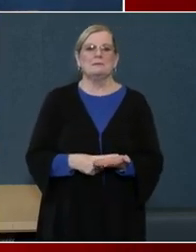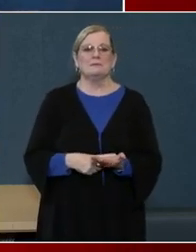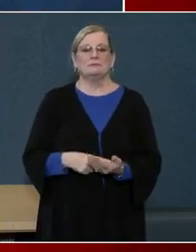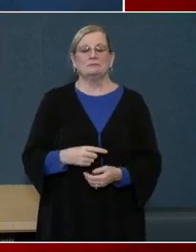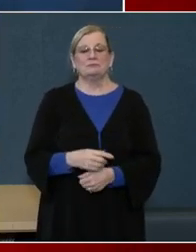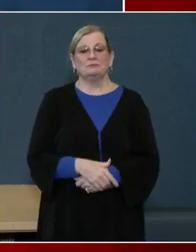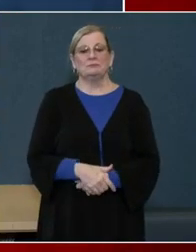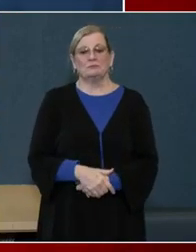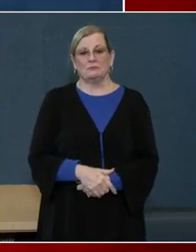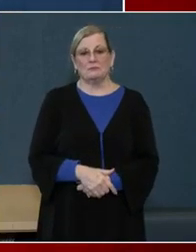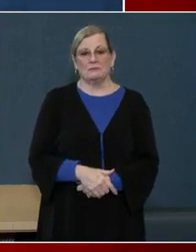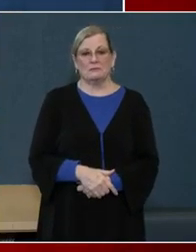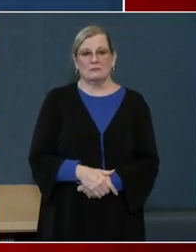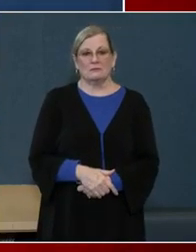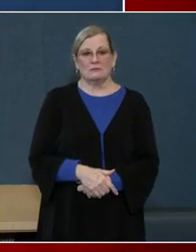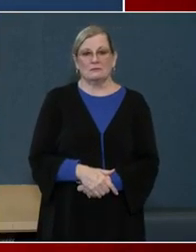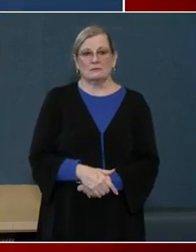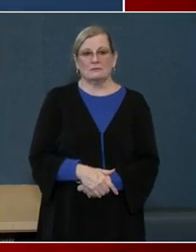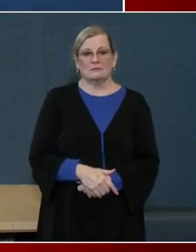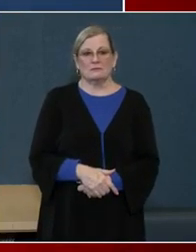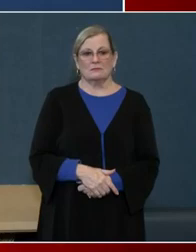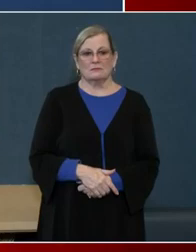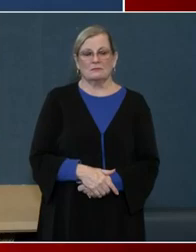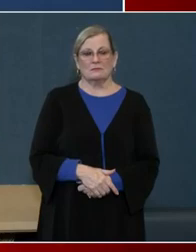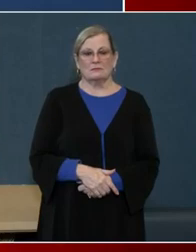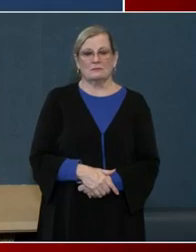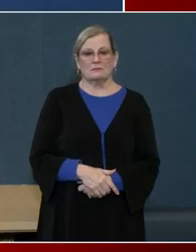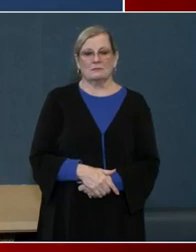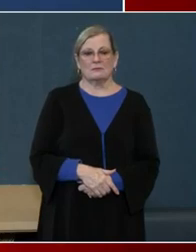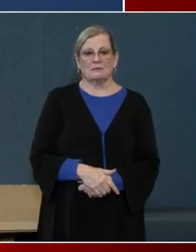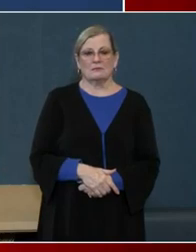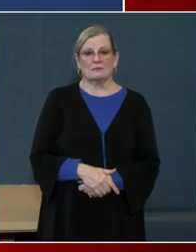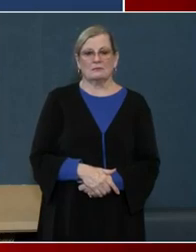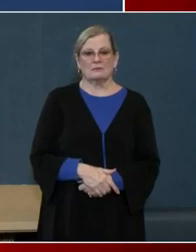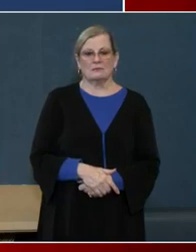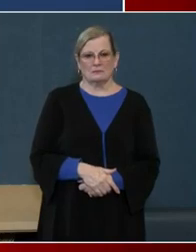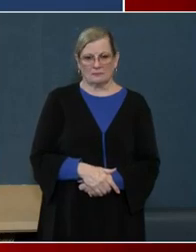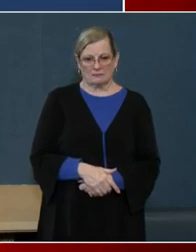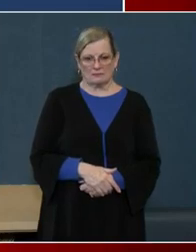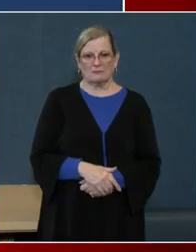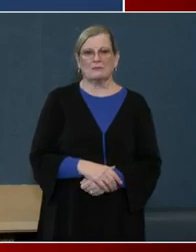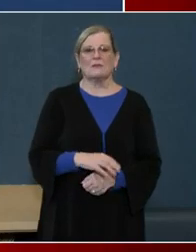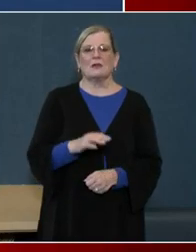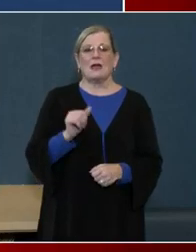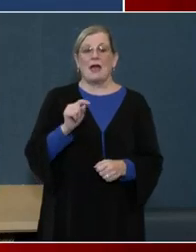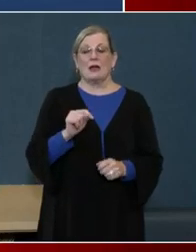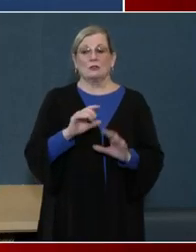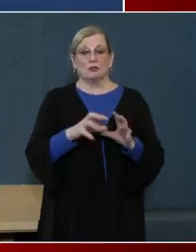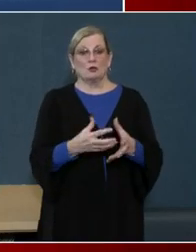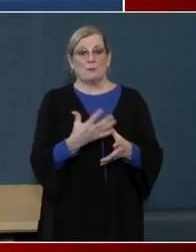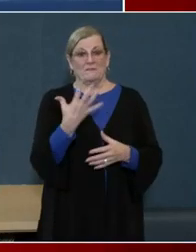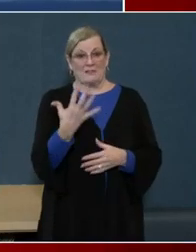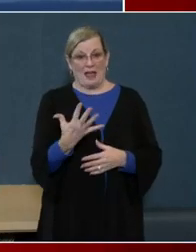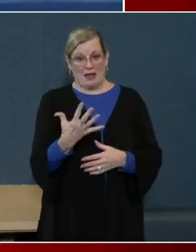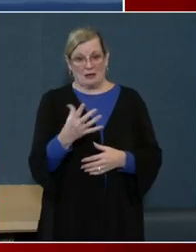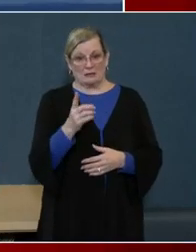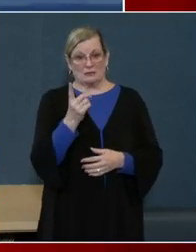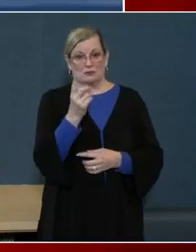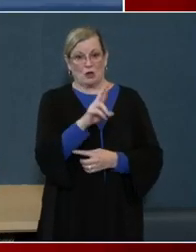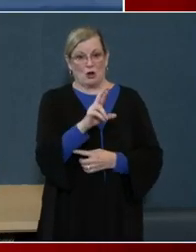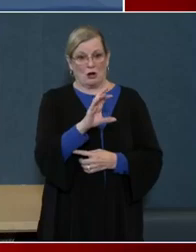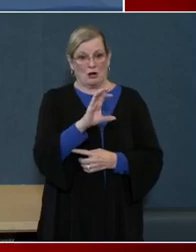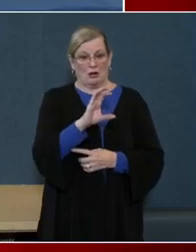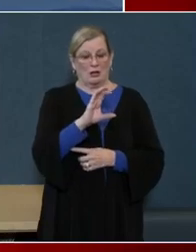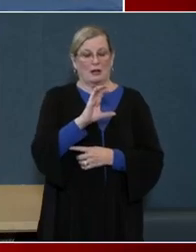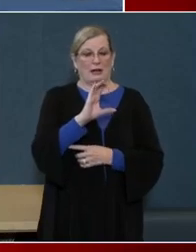Education Campus in Ward 5, and I want to thank Dr. Plenty and the entire Wheatley team for hosting